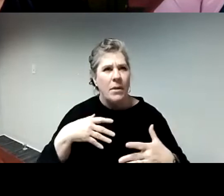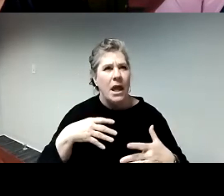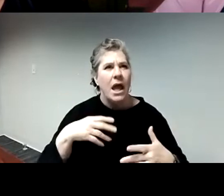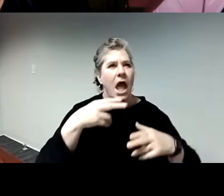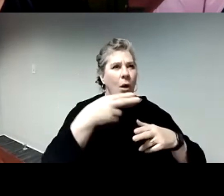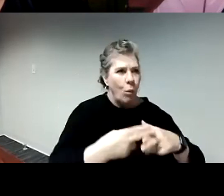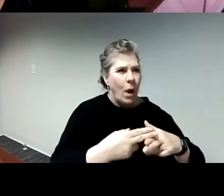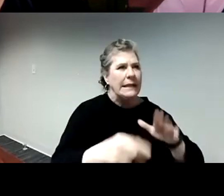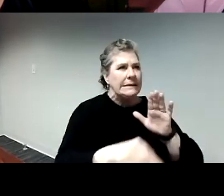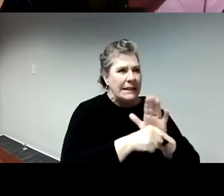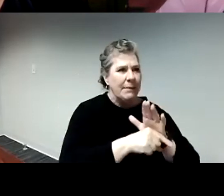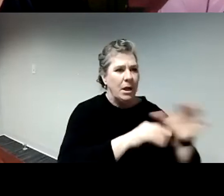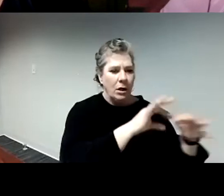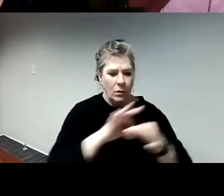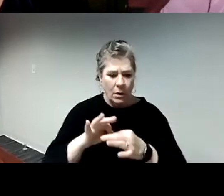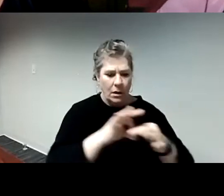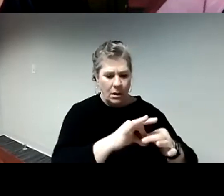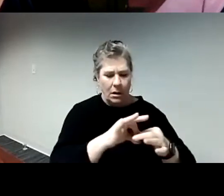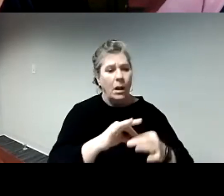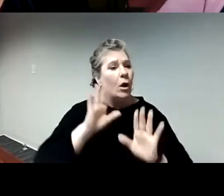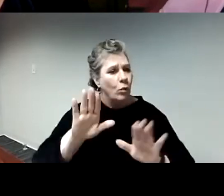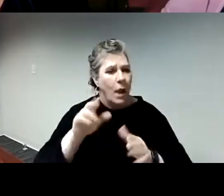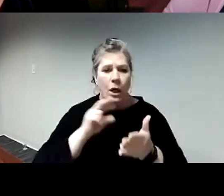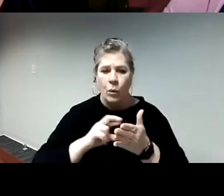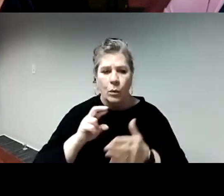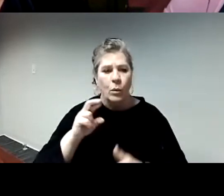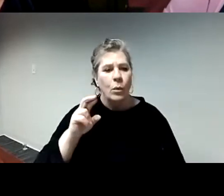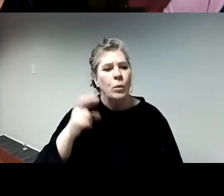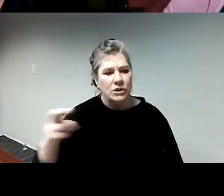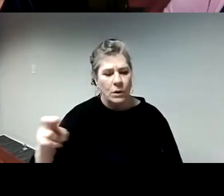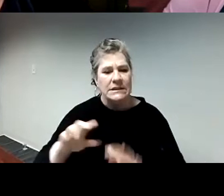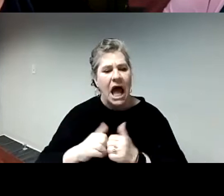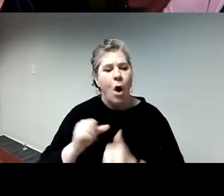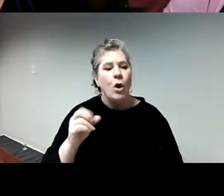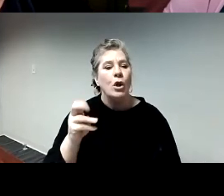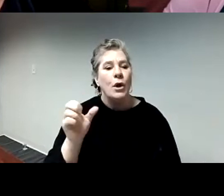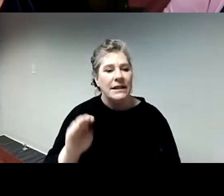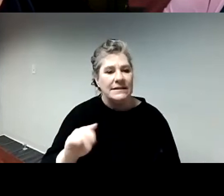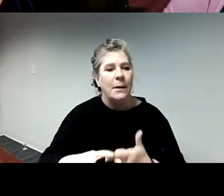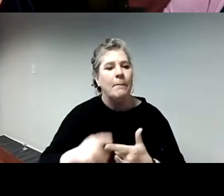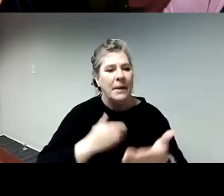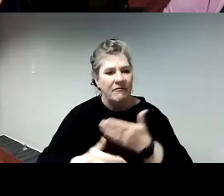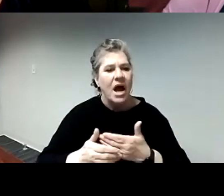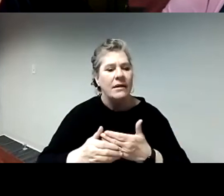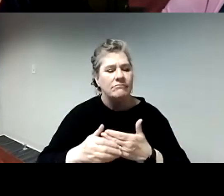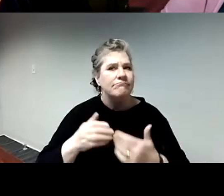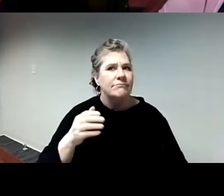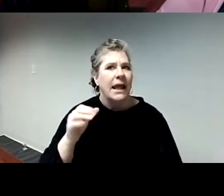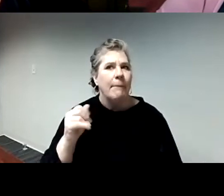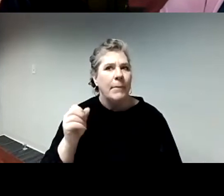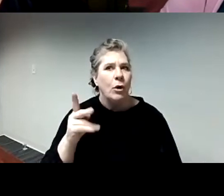really great resource because it talks about how colonialism and conquest and white imperialism